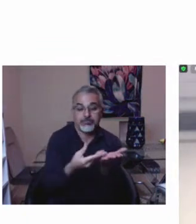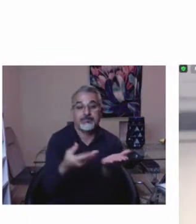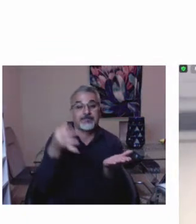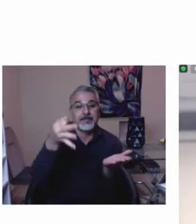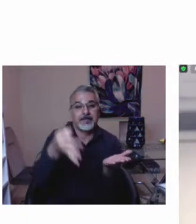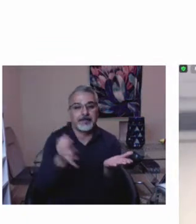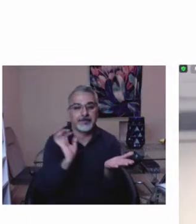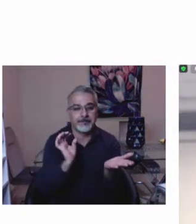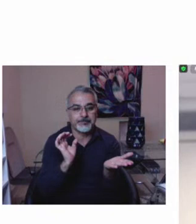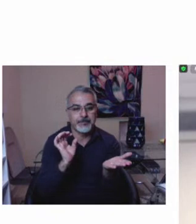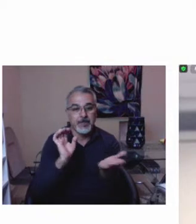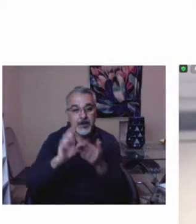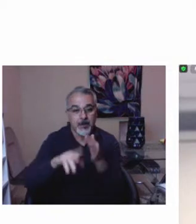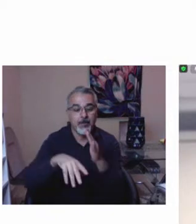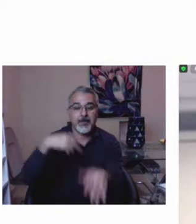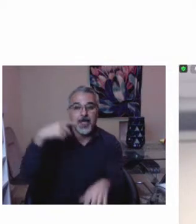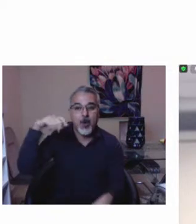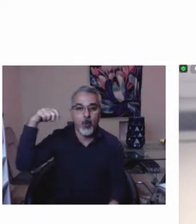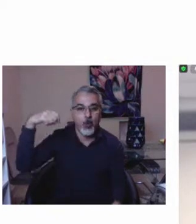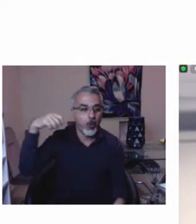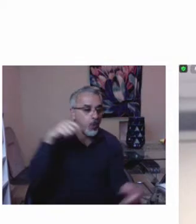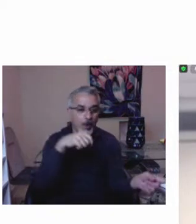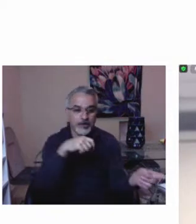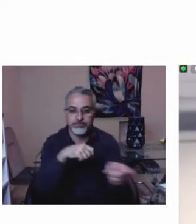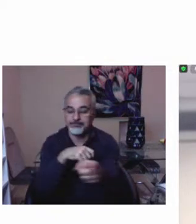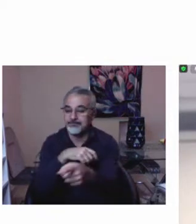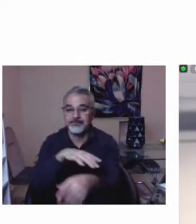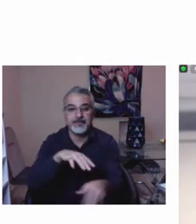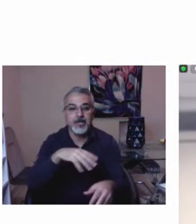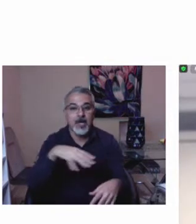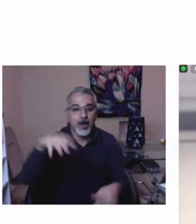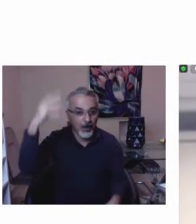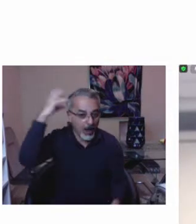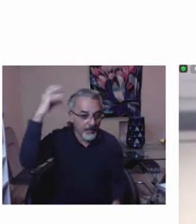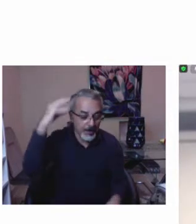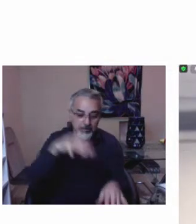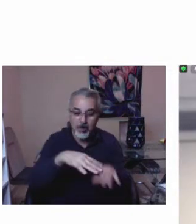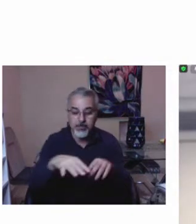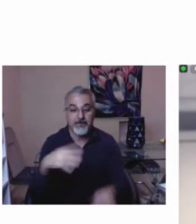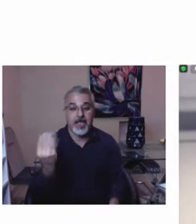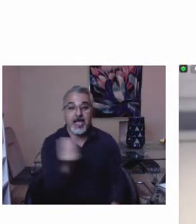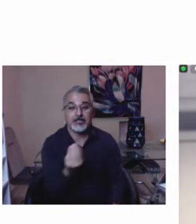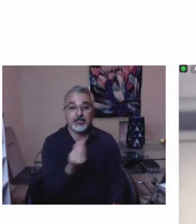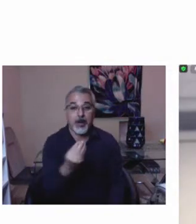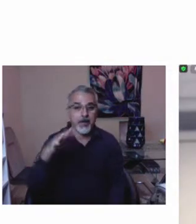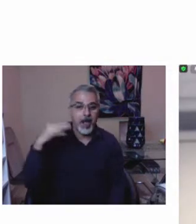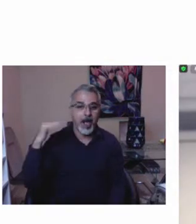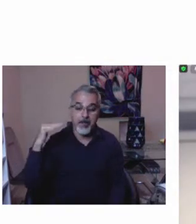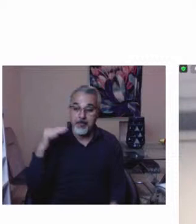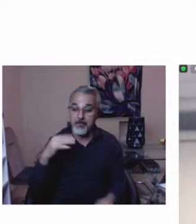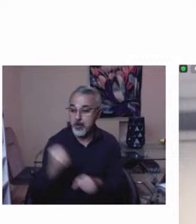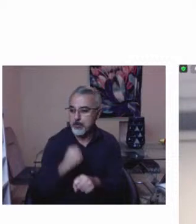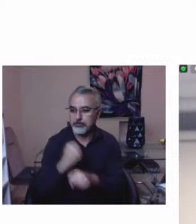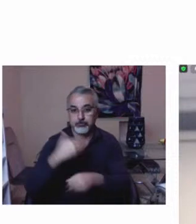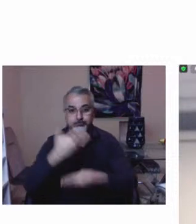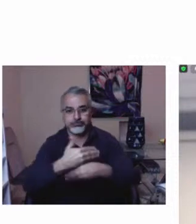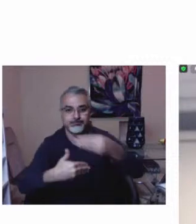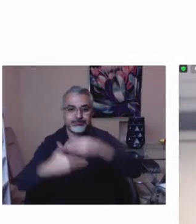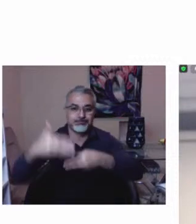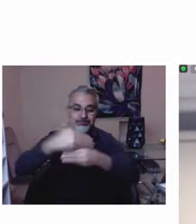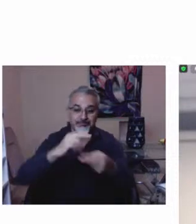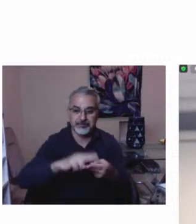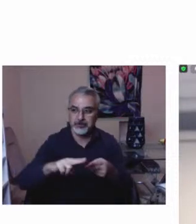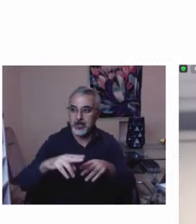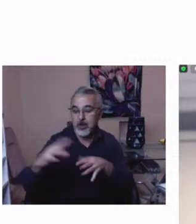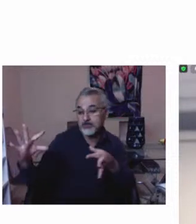we can allow the different ministries to work on the topic. All the young